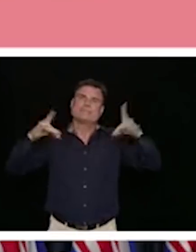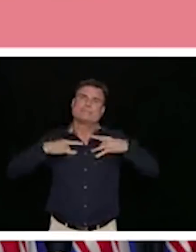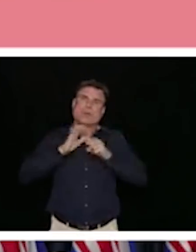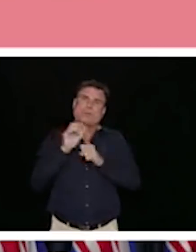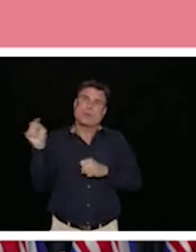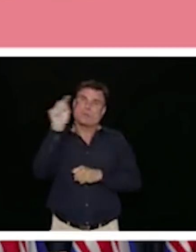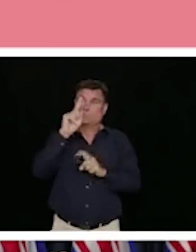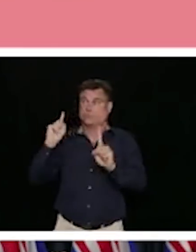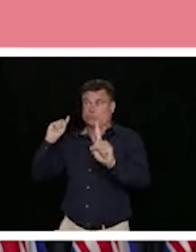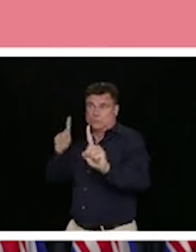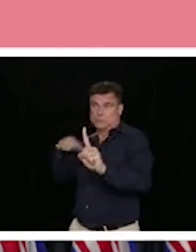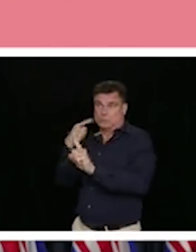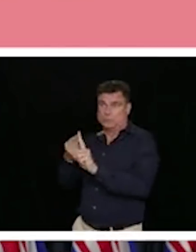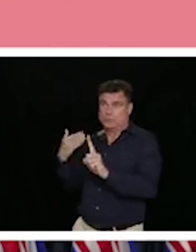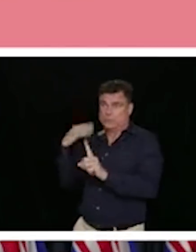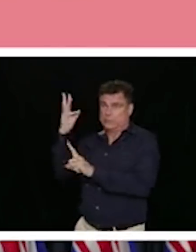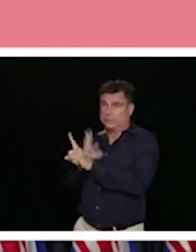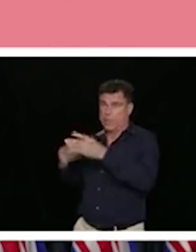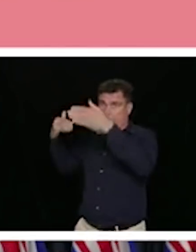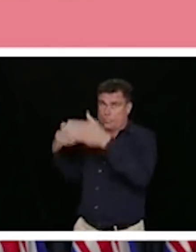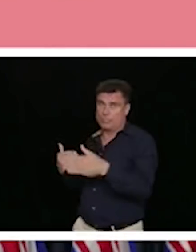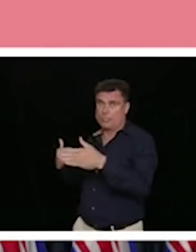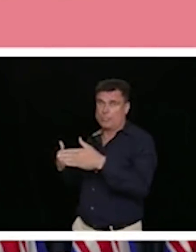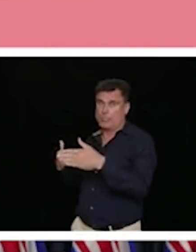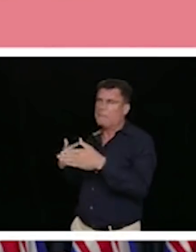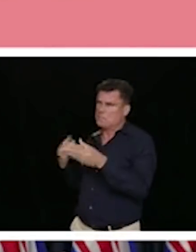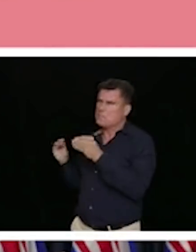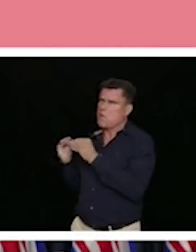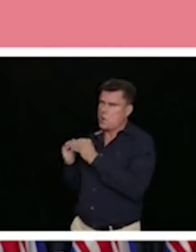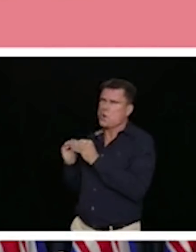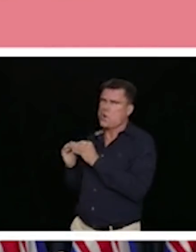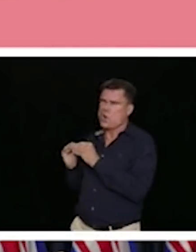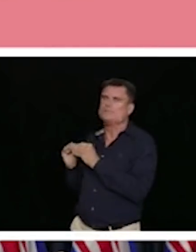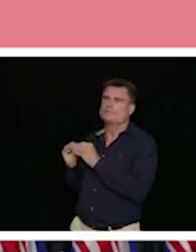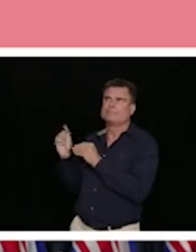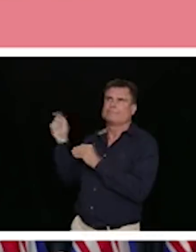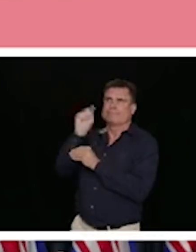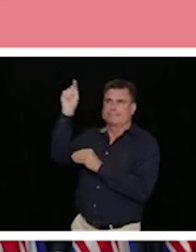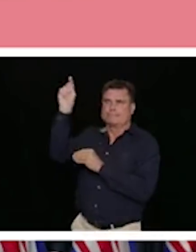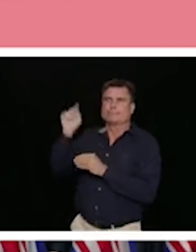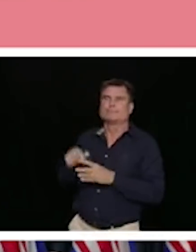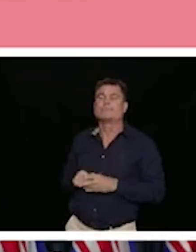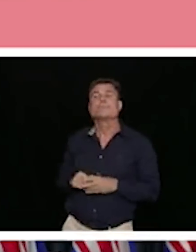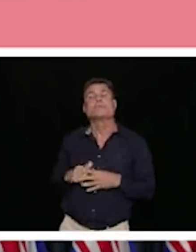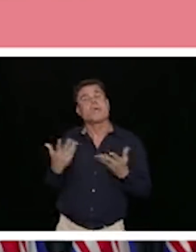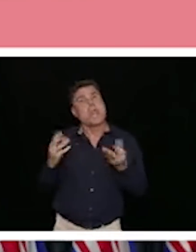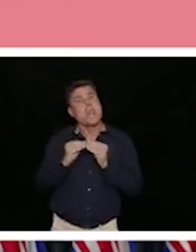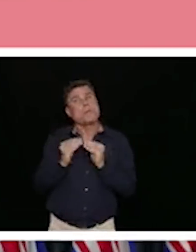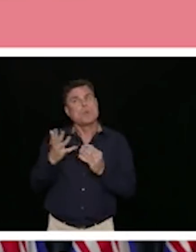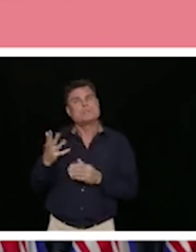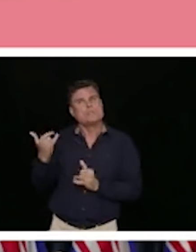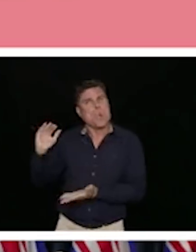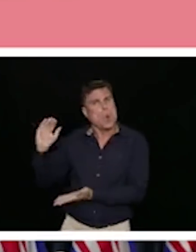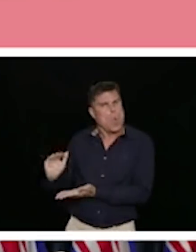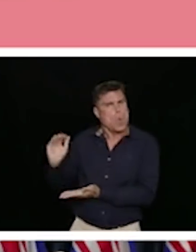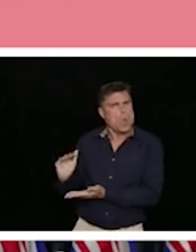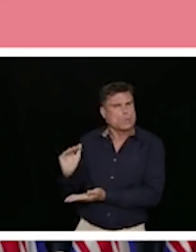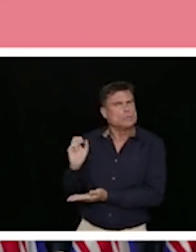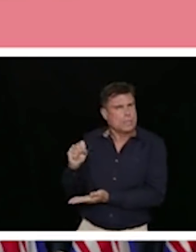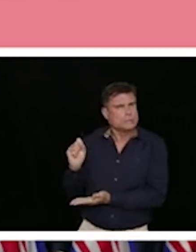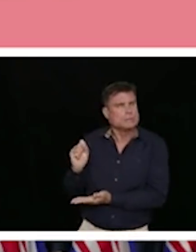at highest risk of this virus. As you will recall, there were hundreds of people and thousands of people who were coming back to British Columbia